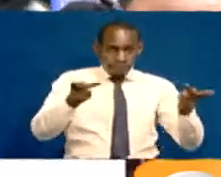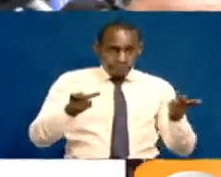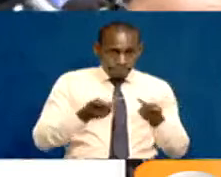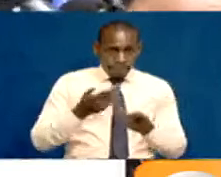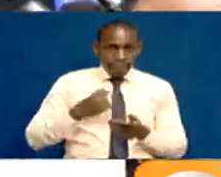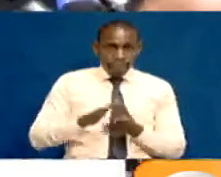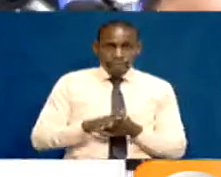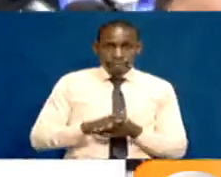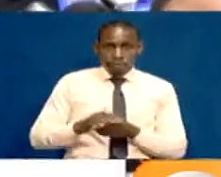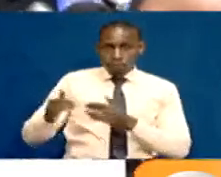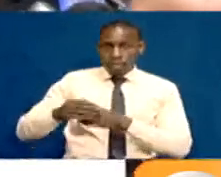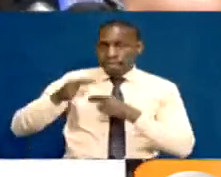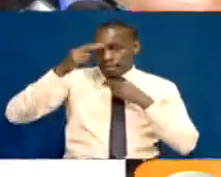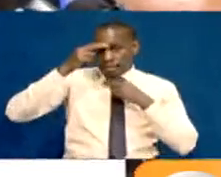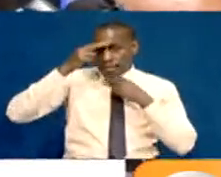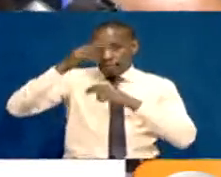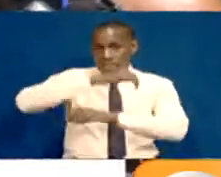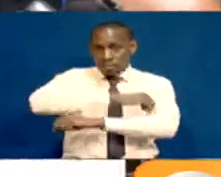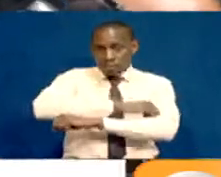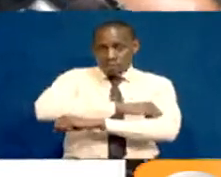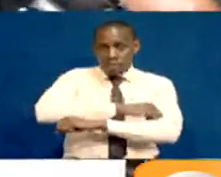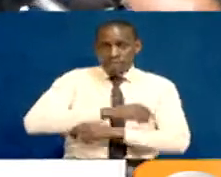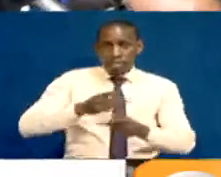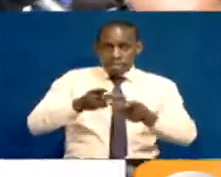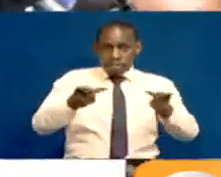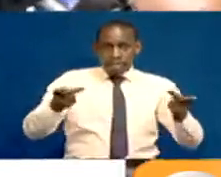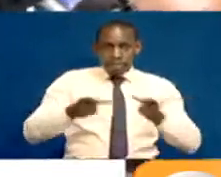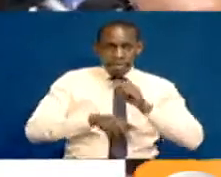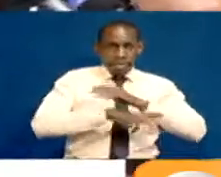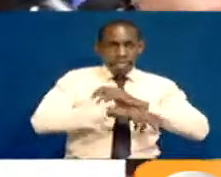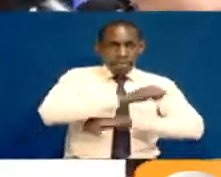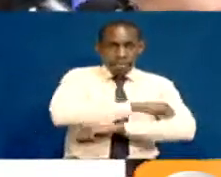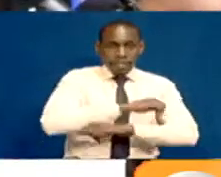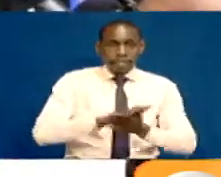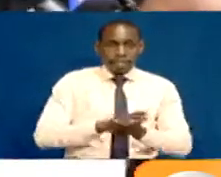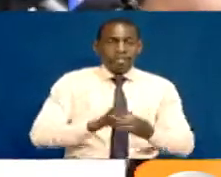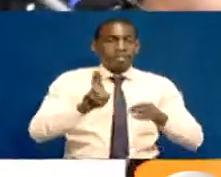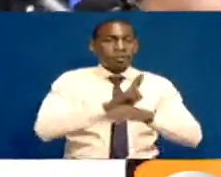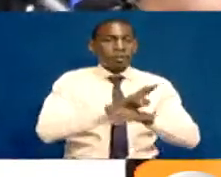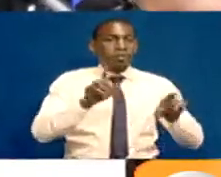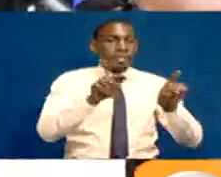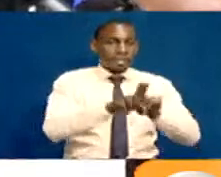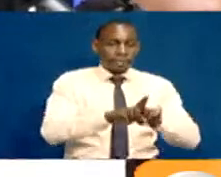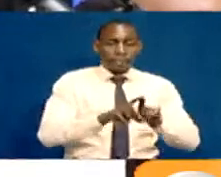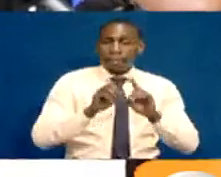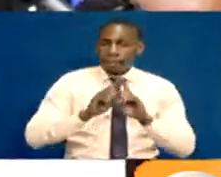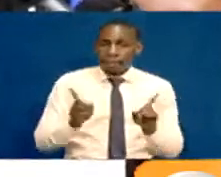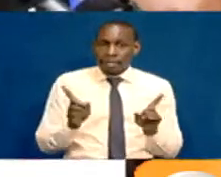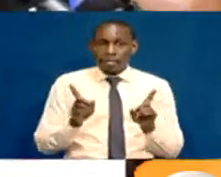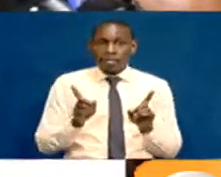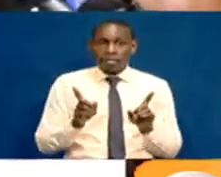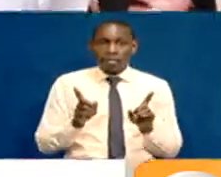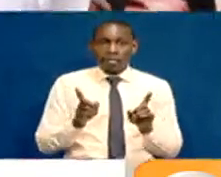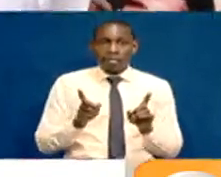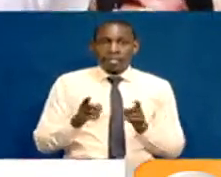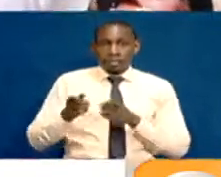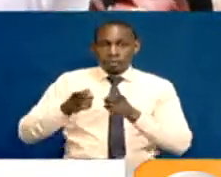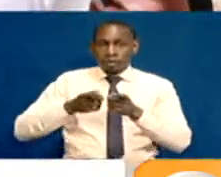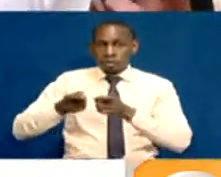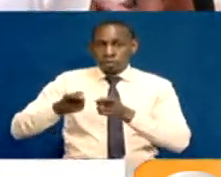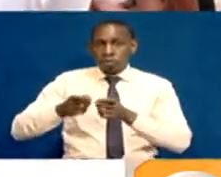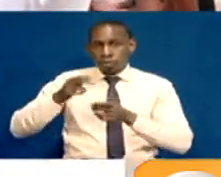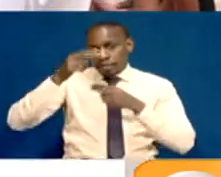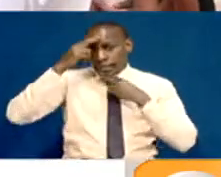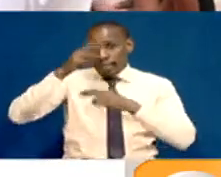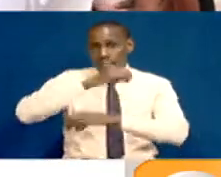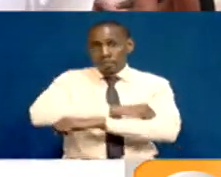compound as the high schools. The space in those primary schools will still be utilized also, but it will still be in the high school.